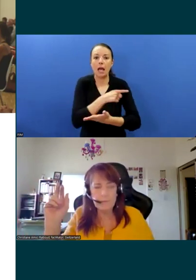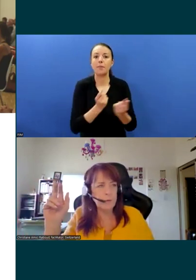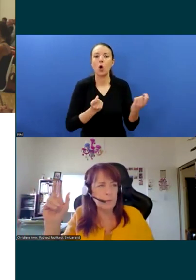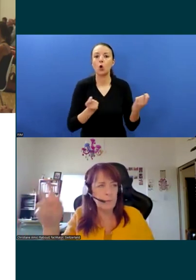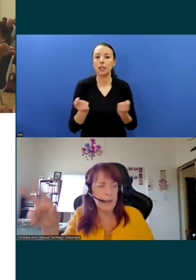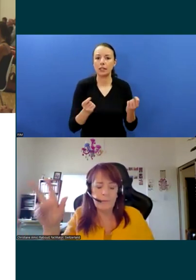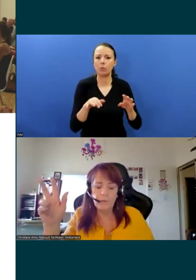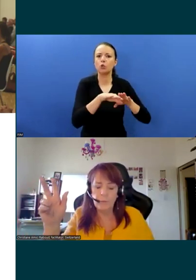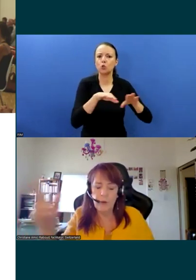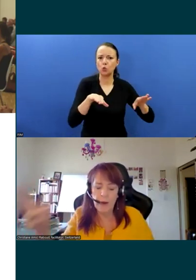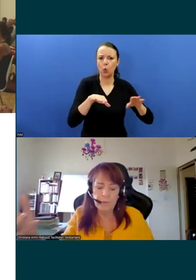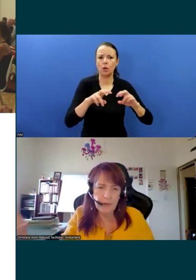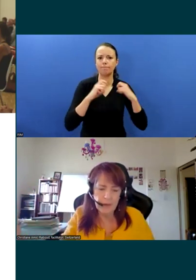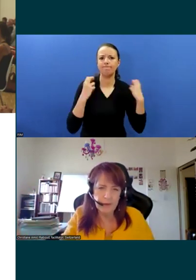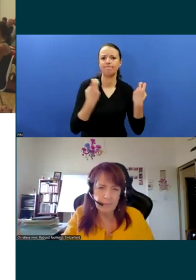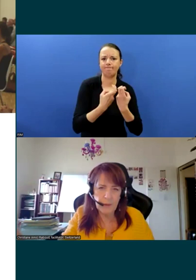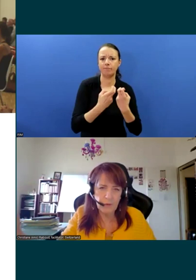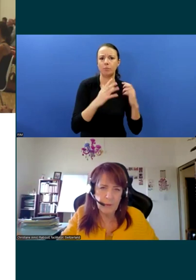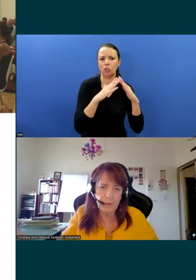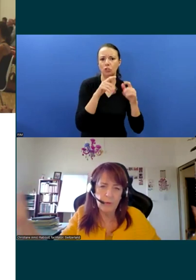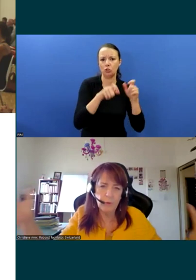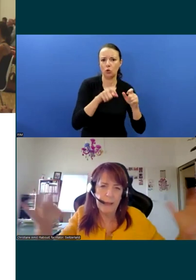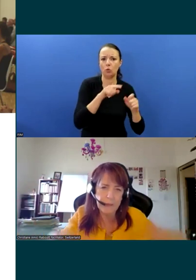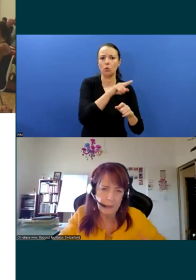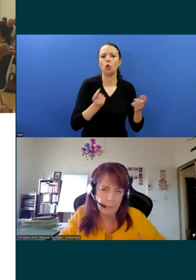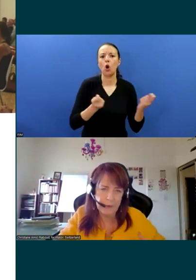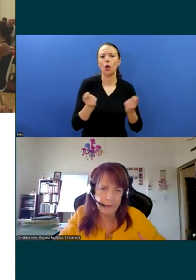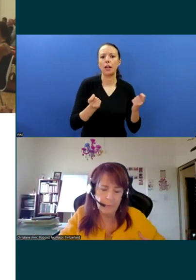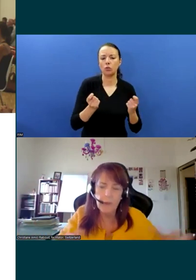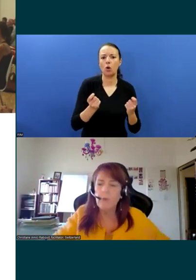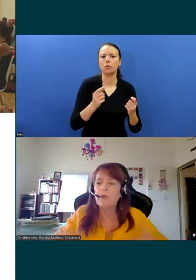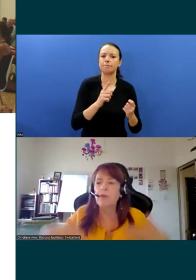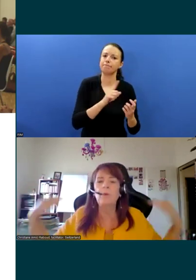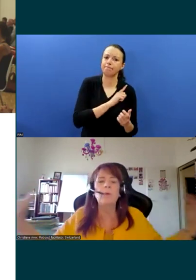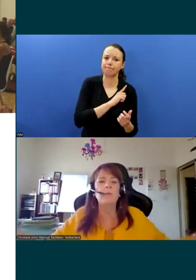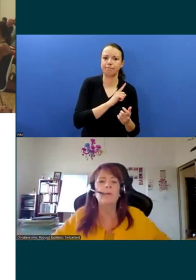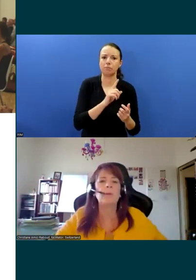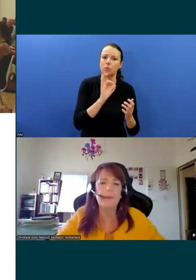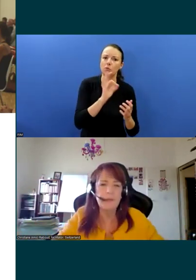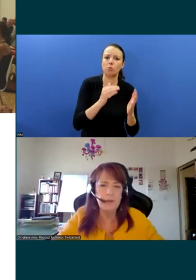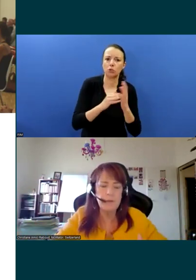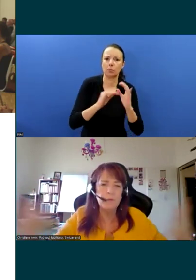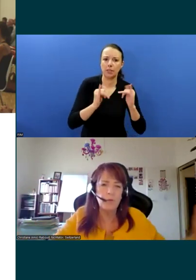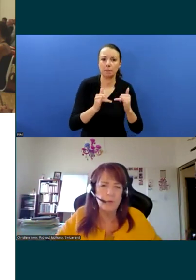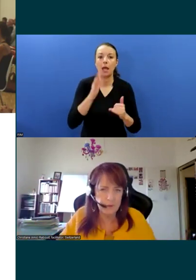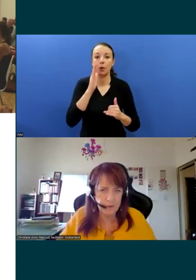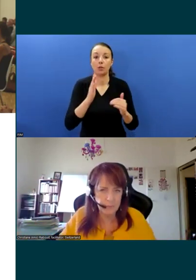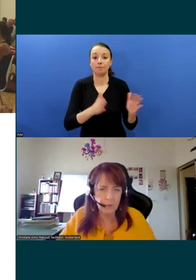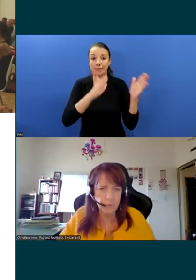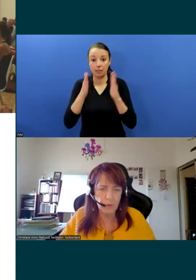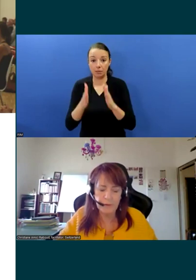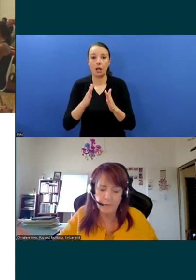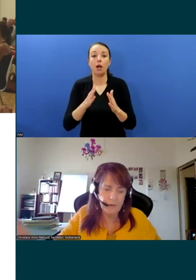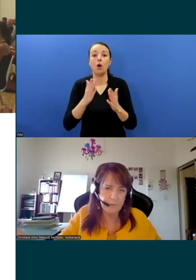Then after, we have to prioritize, because when we go back in the plenum, we show all the recommendations, and of course, there is